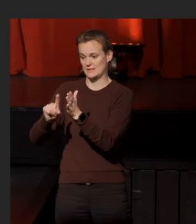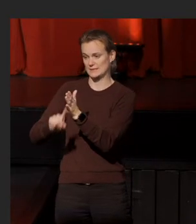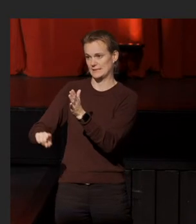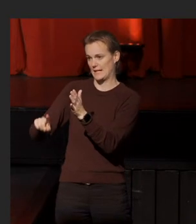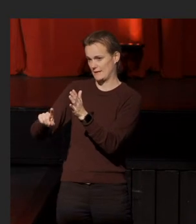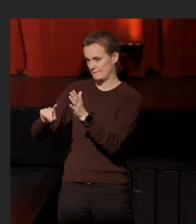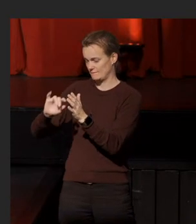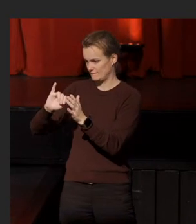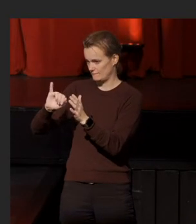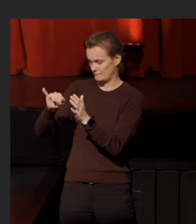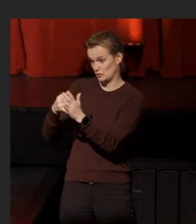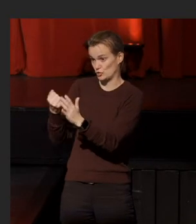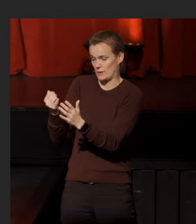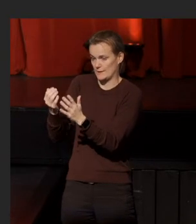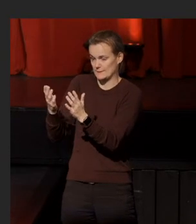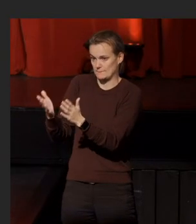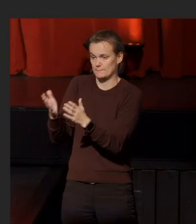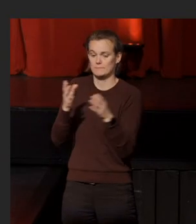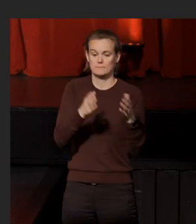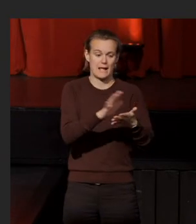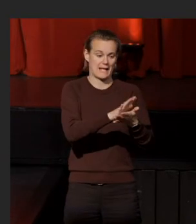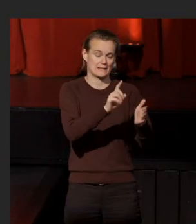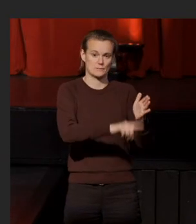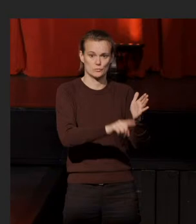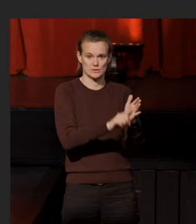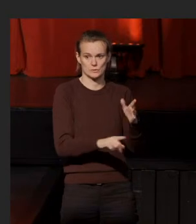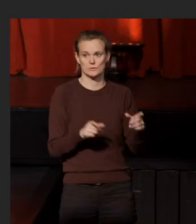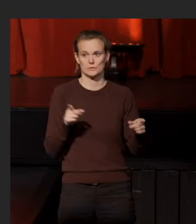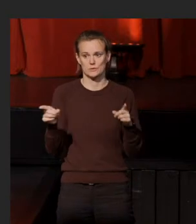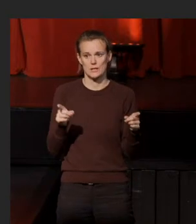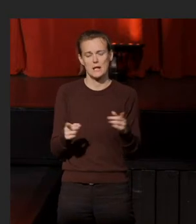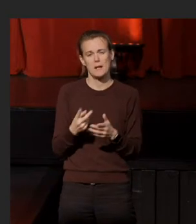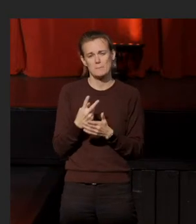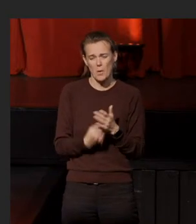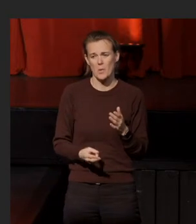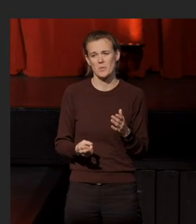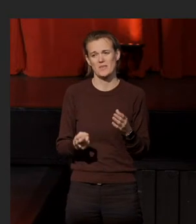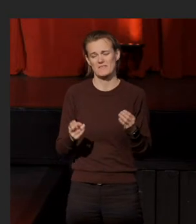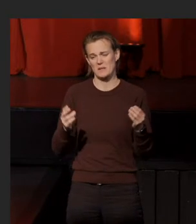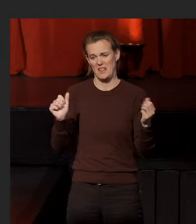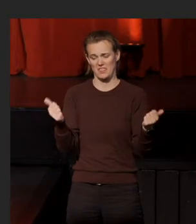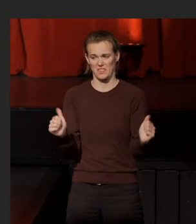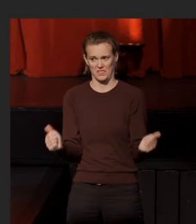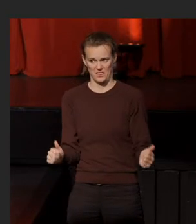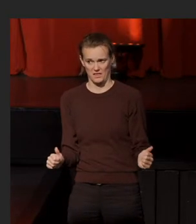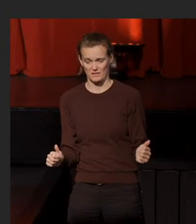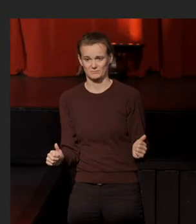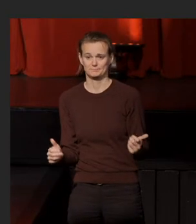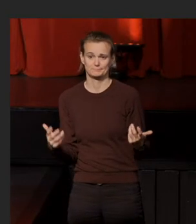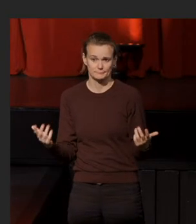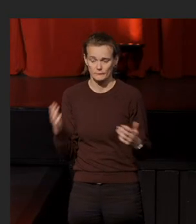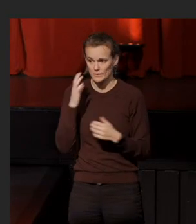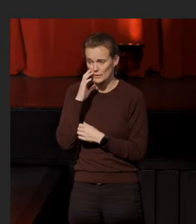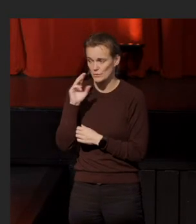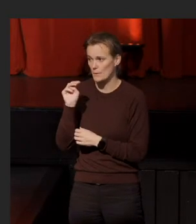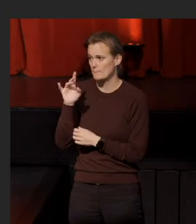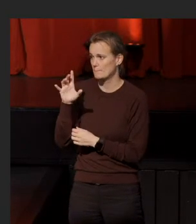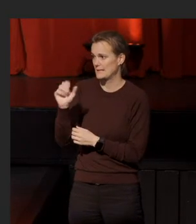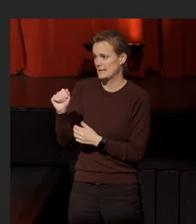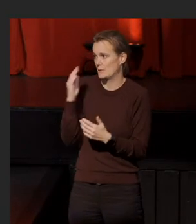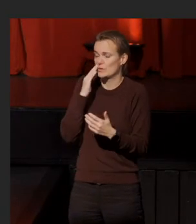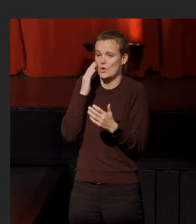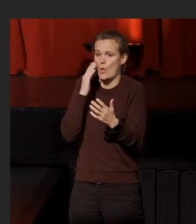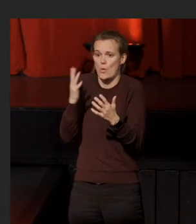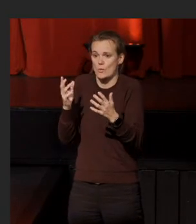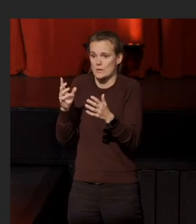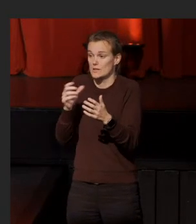academic research, advanced research. Both have eroded in various ways. So investigative journalism, we all know the story here. There's just not